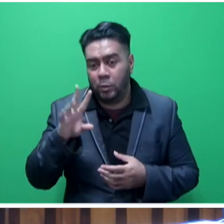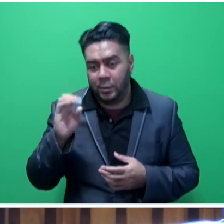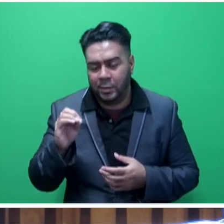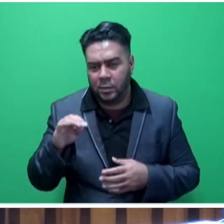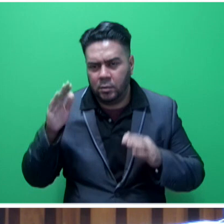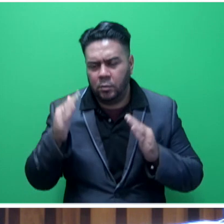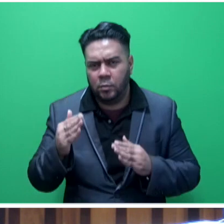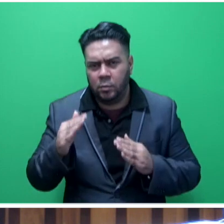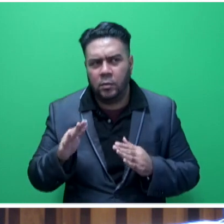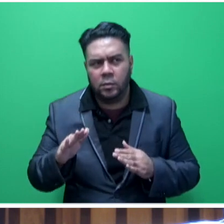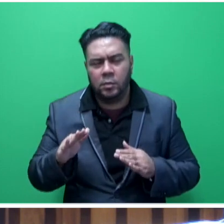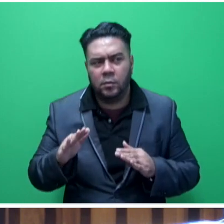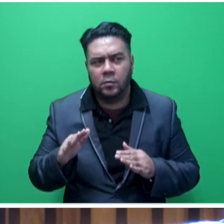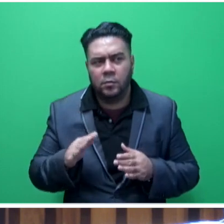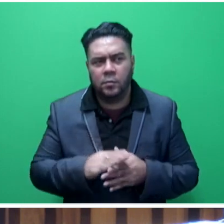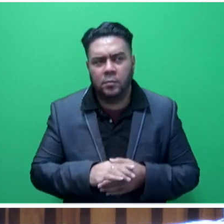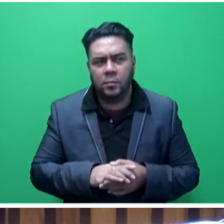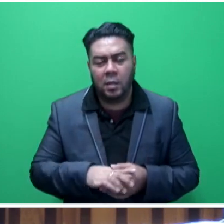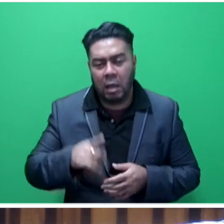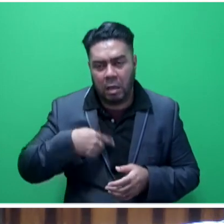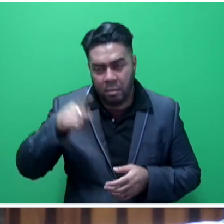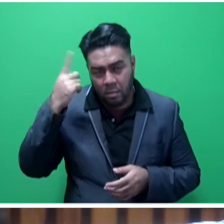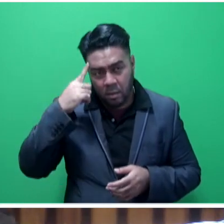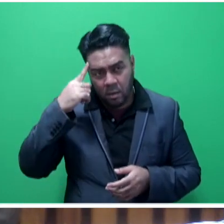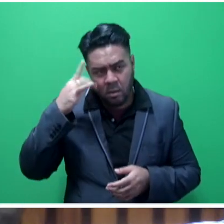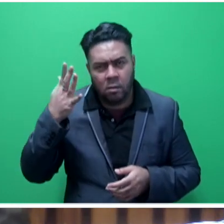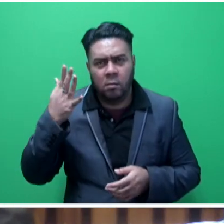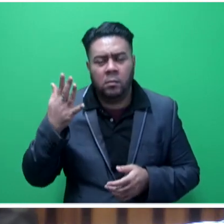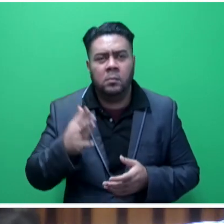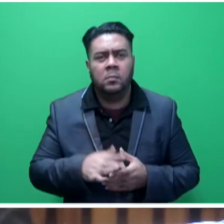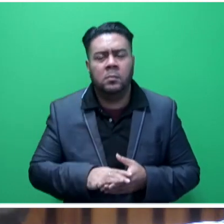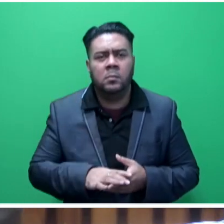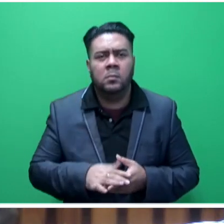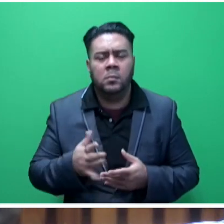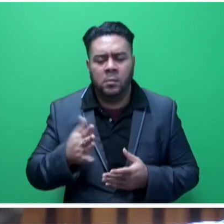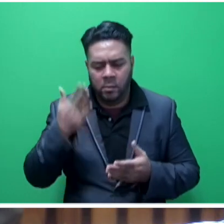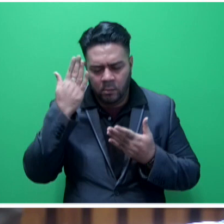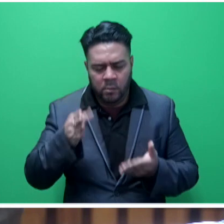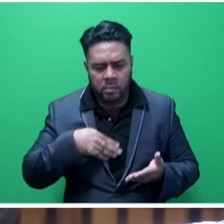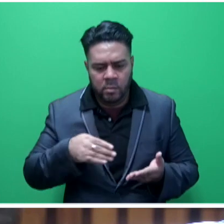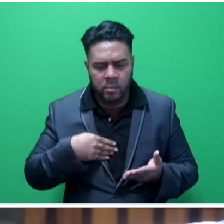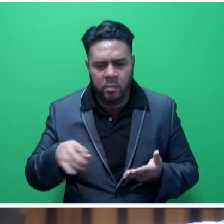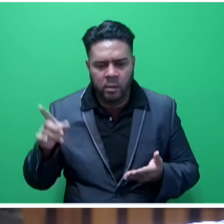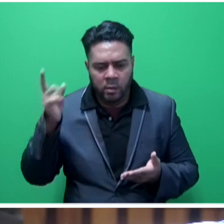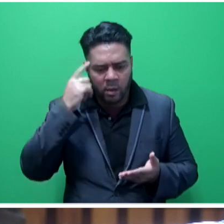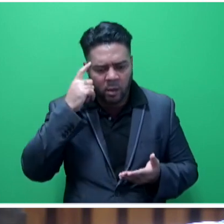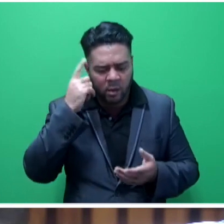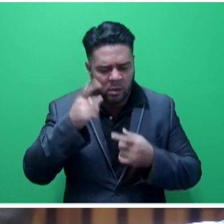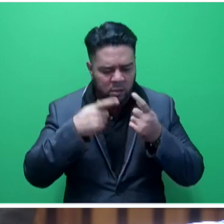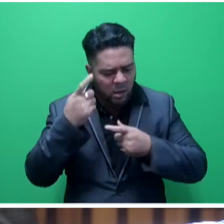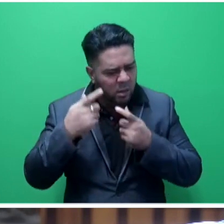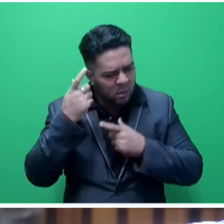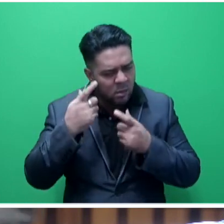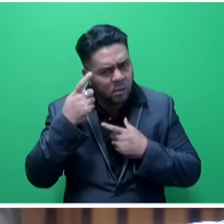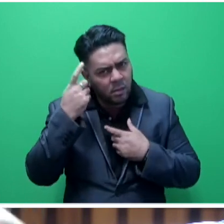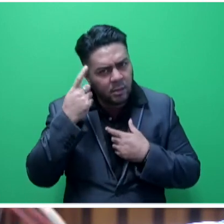of the land-owning units. I think, Mr. Speaker, sir, perhaps Honourable Member was concerned about the number of